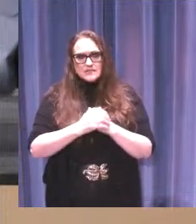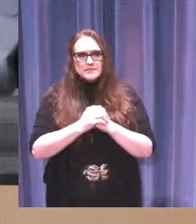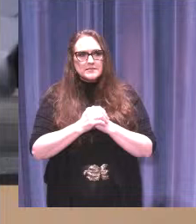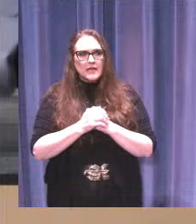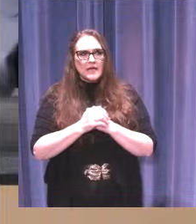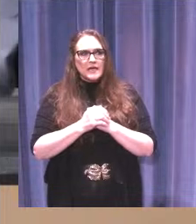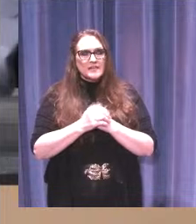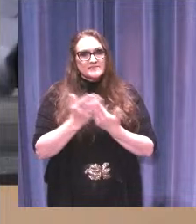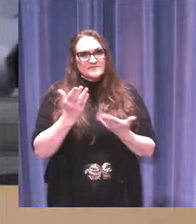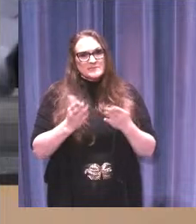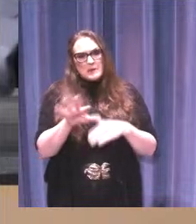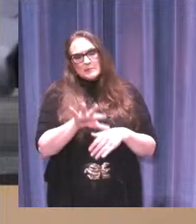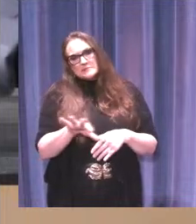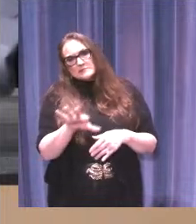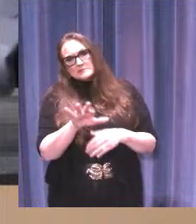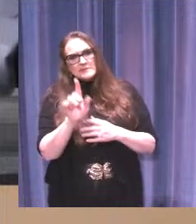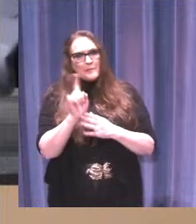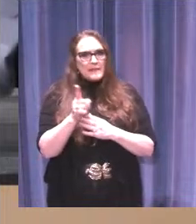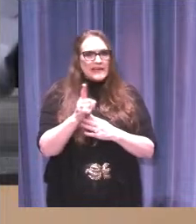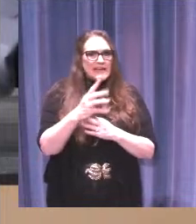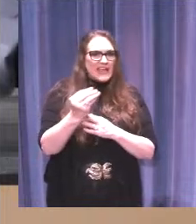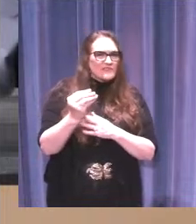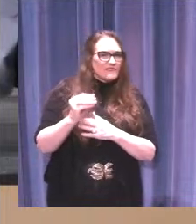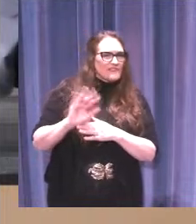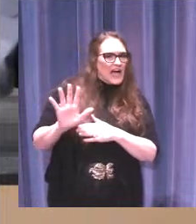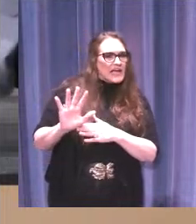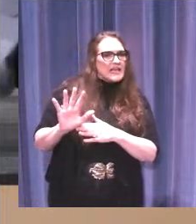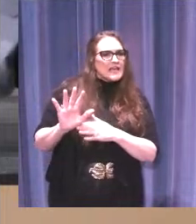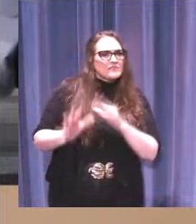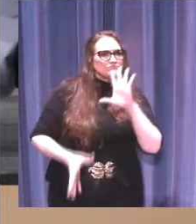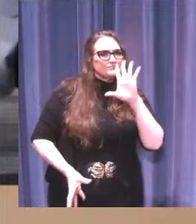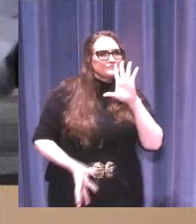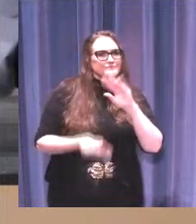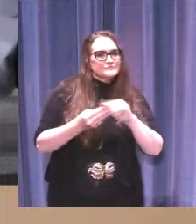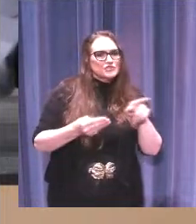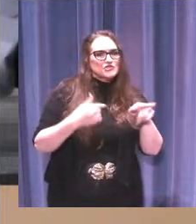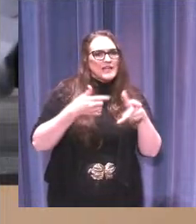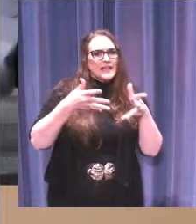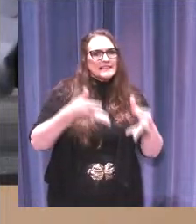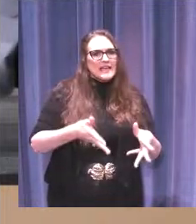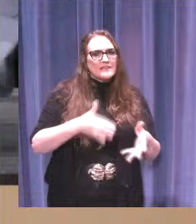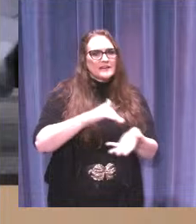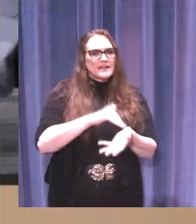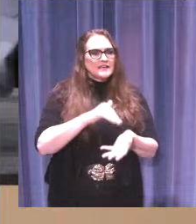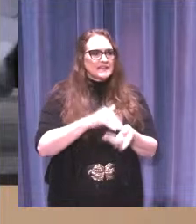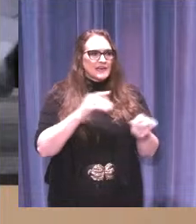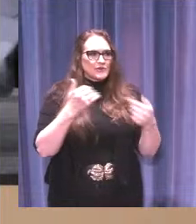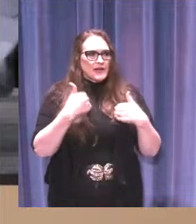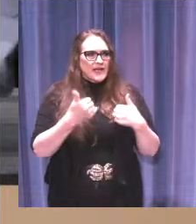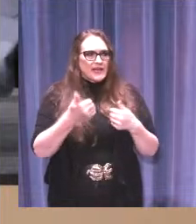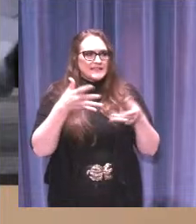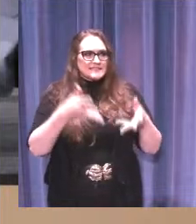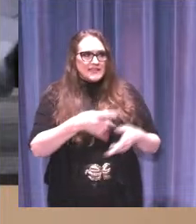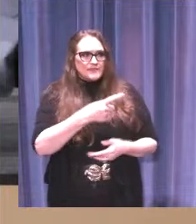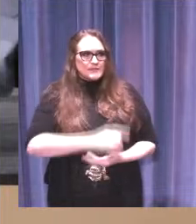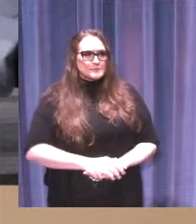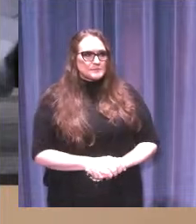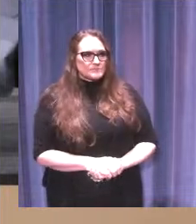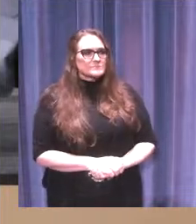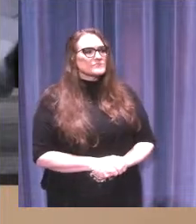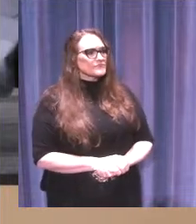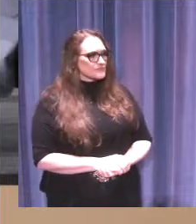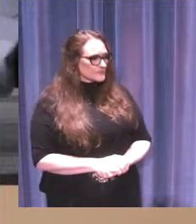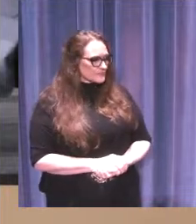it's probably roughly around 1:05 total that she has left, that Dr. Diana has left. Very good.